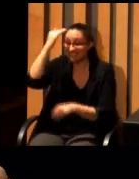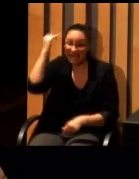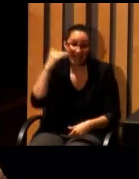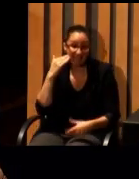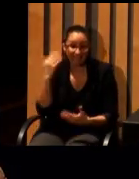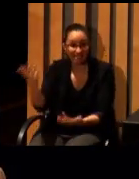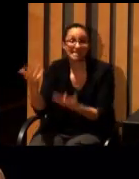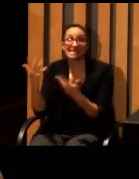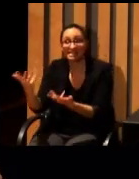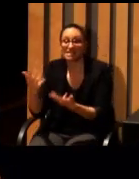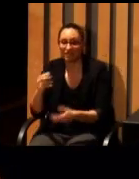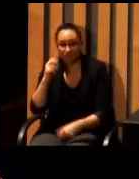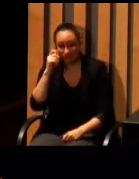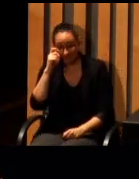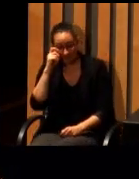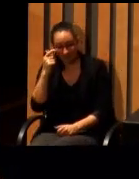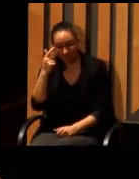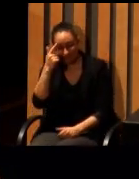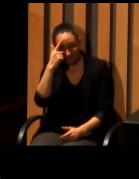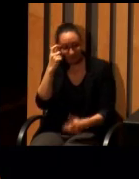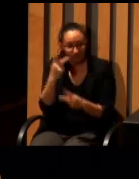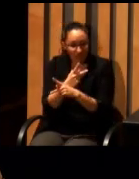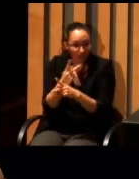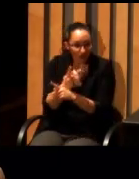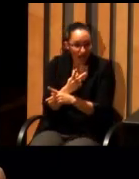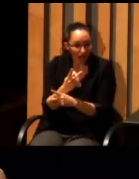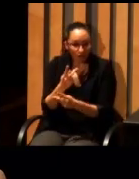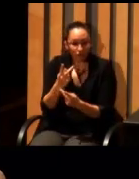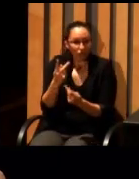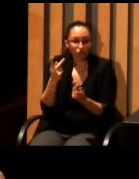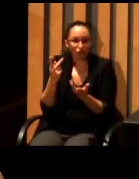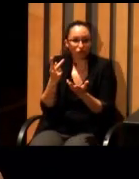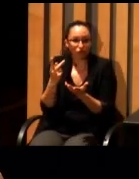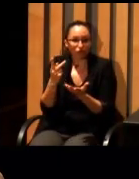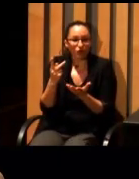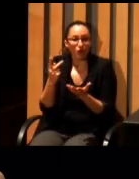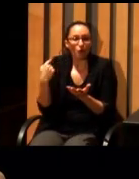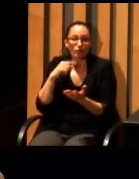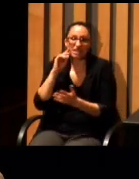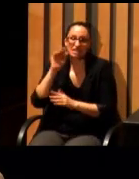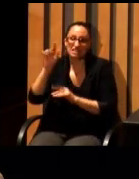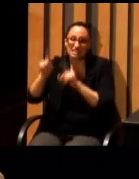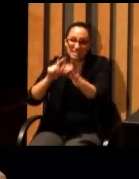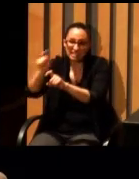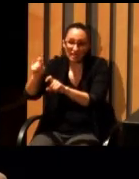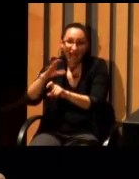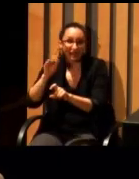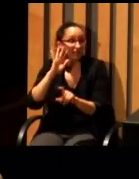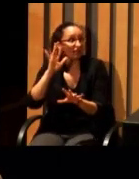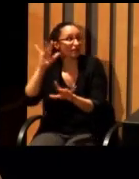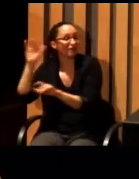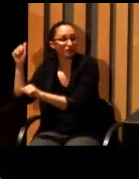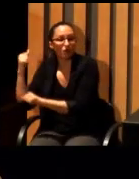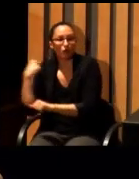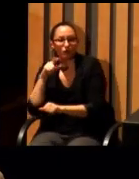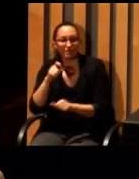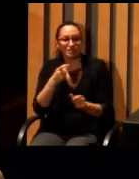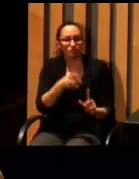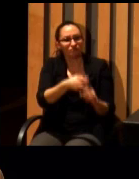arguments lean, you know, in a certain direction, and yet he leans in the opposite direction. Psychologists, we need your help